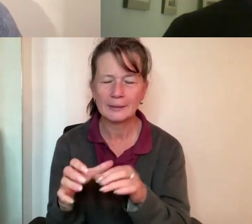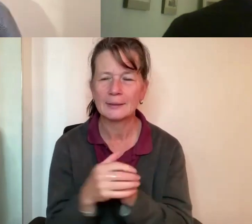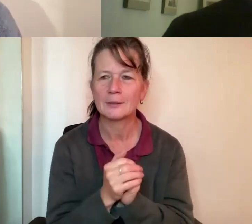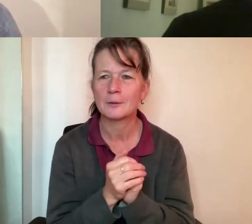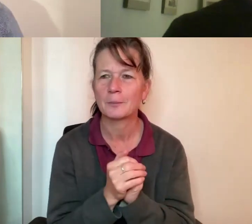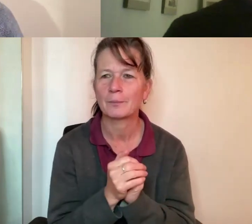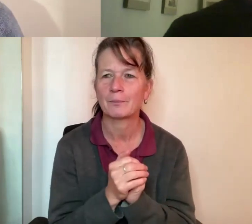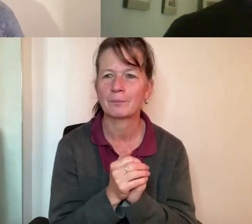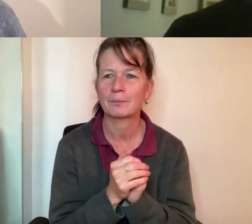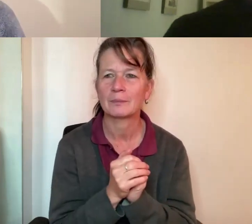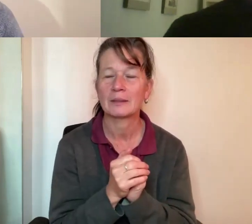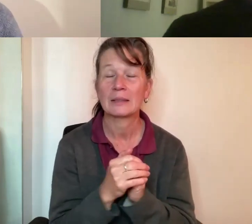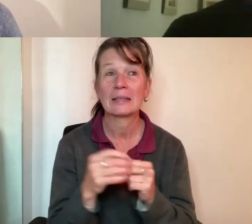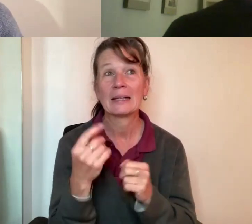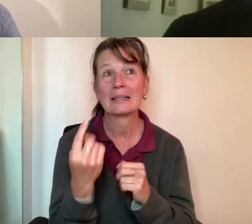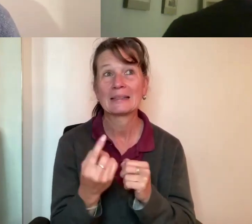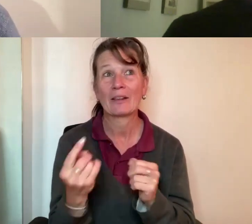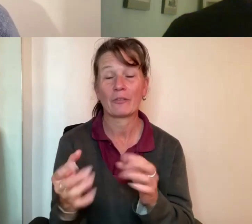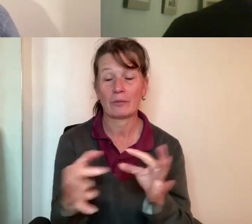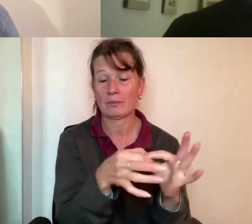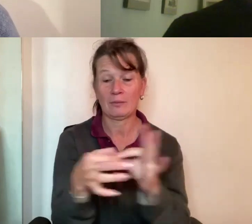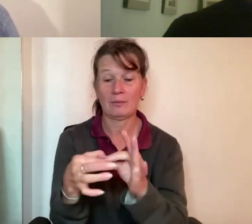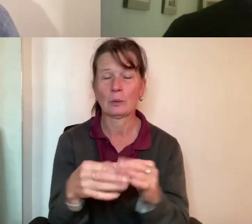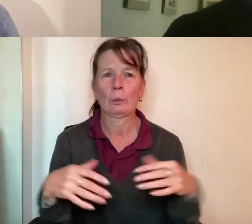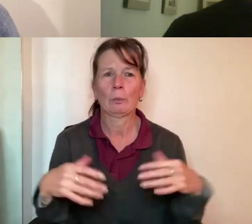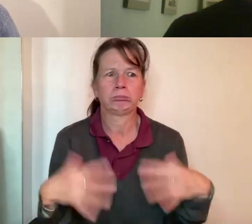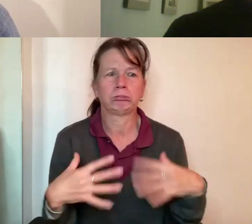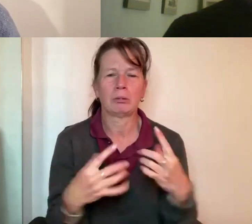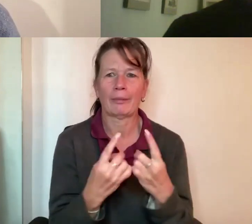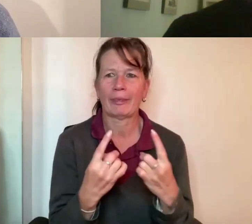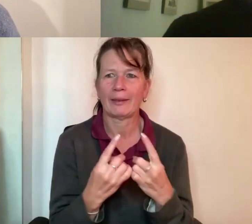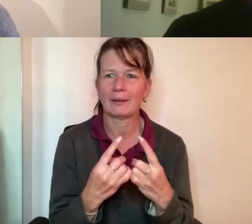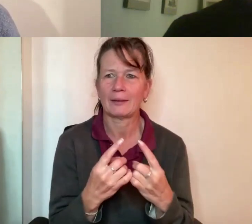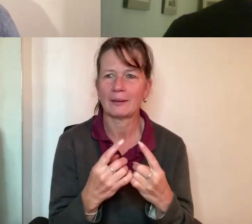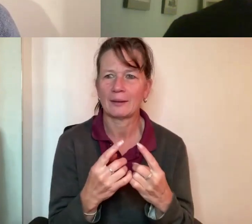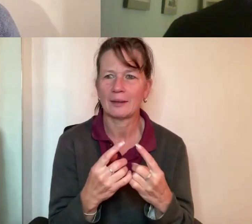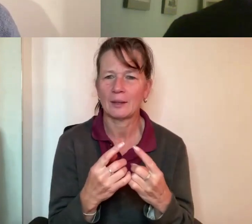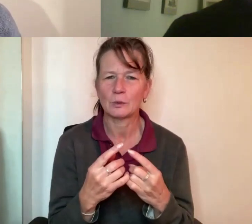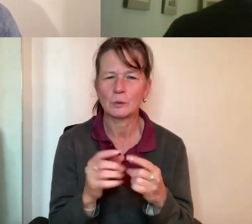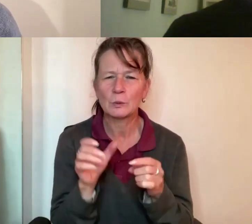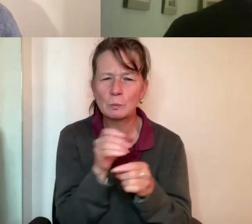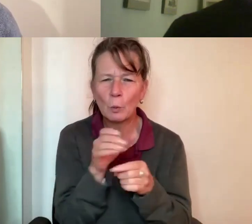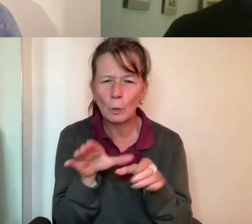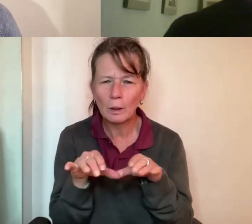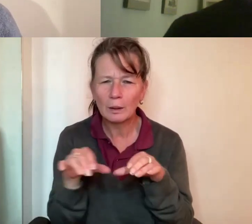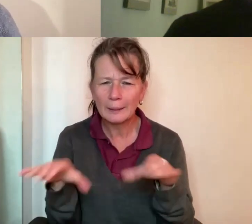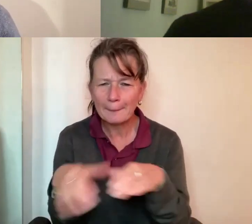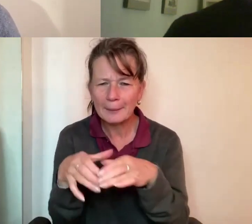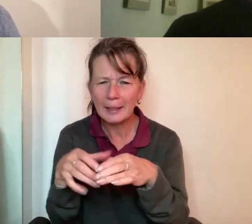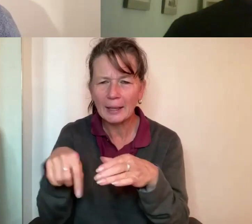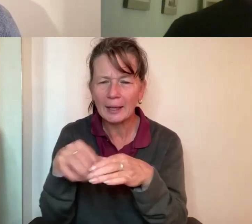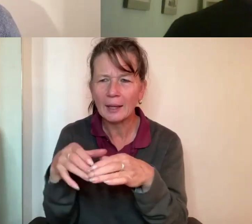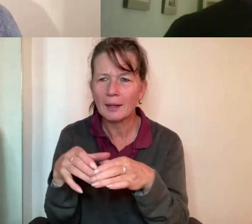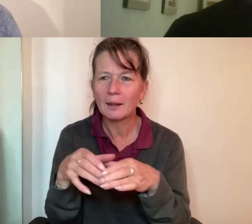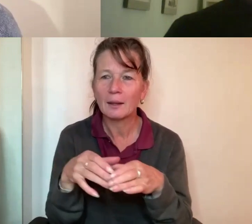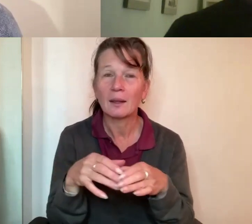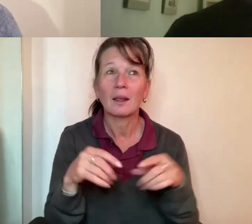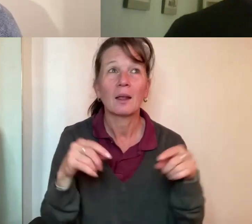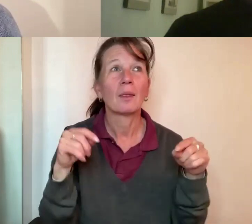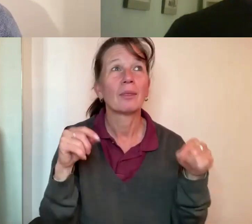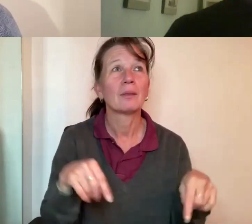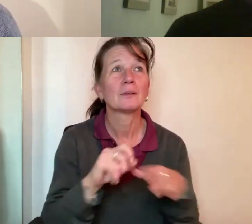in itself was an extraordinary thing for us as a kind of small company. This was a project